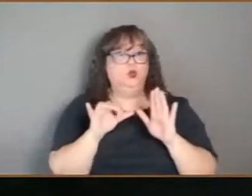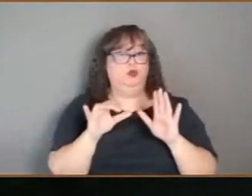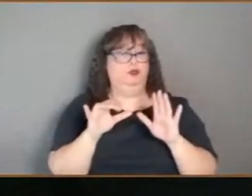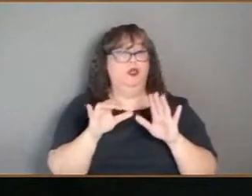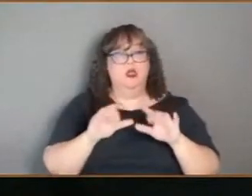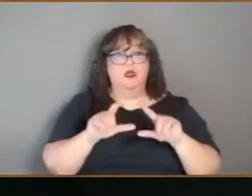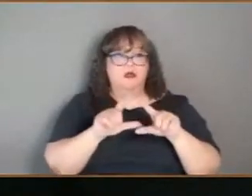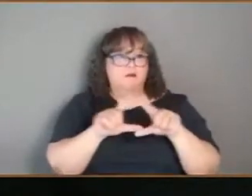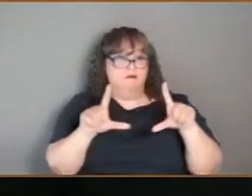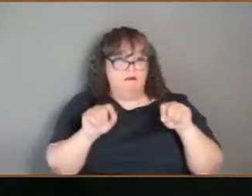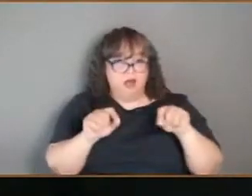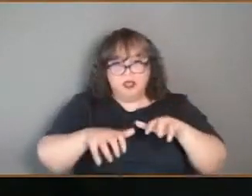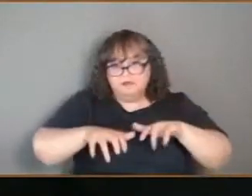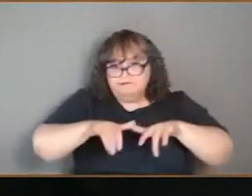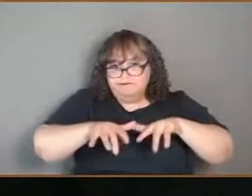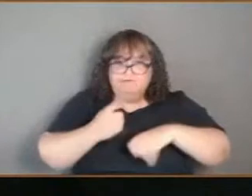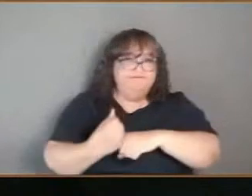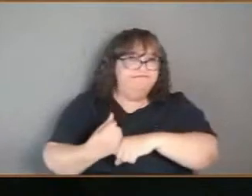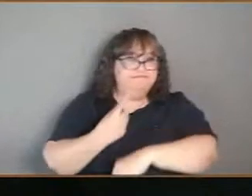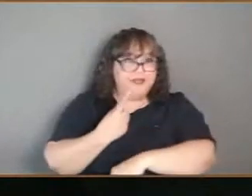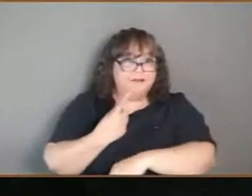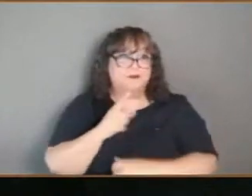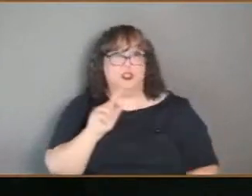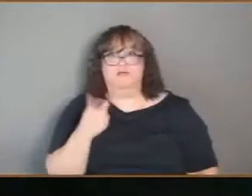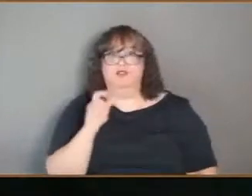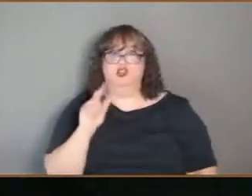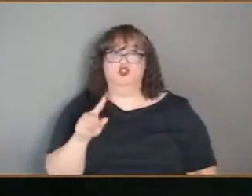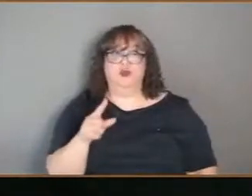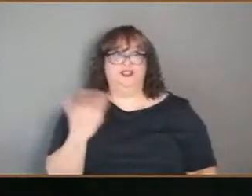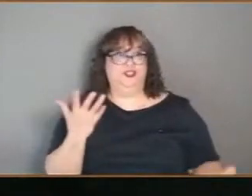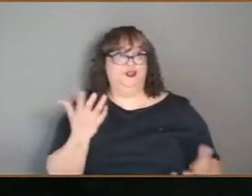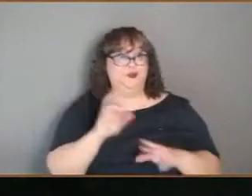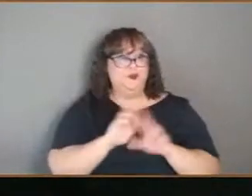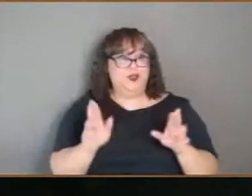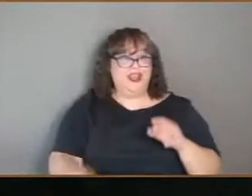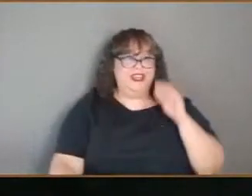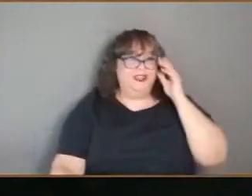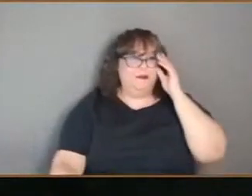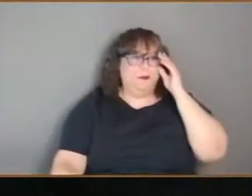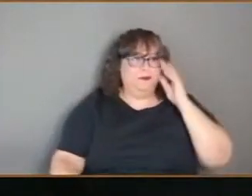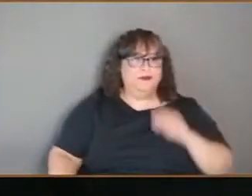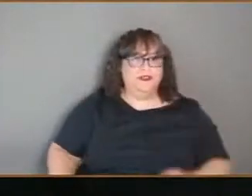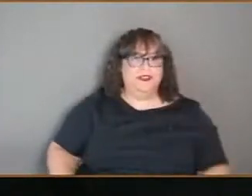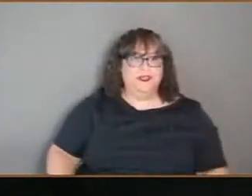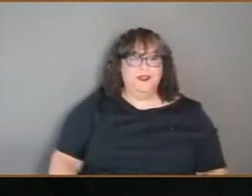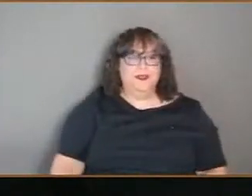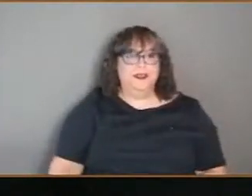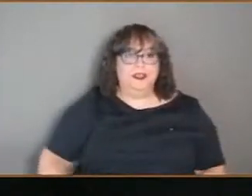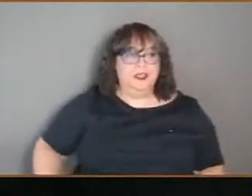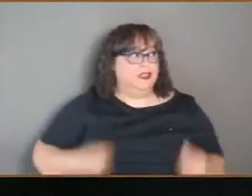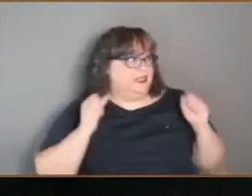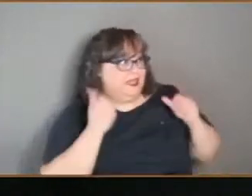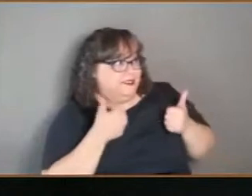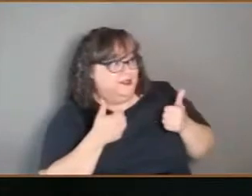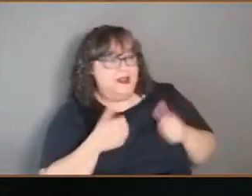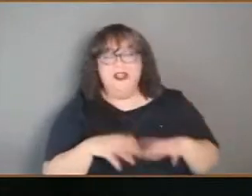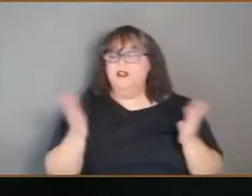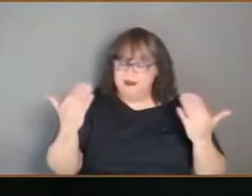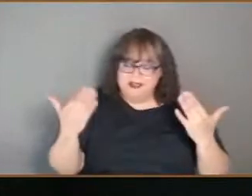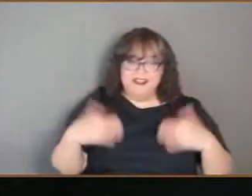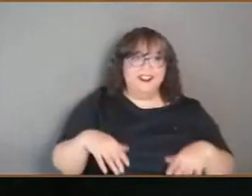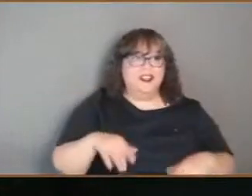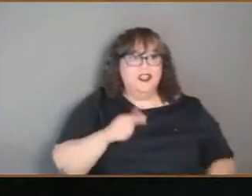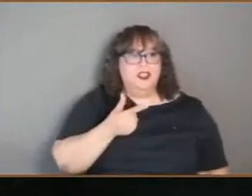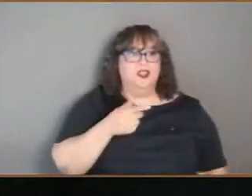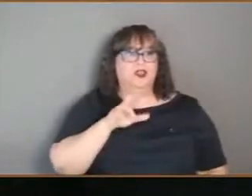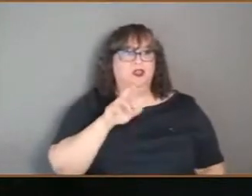show. Okay, our first question. You guys ready? Let's do it. More enthusiasm, guys. More enthusiasm. Gretel on Facebook